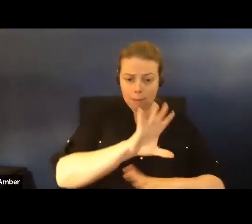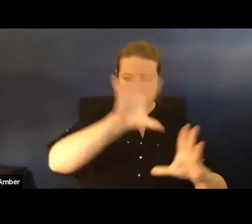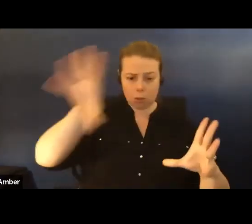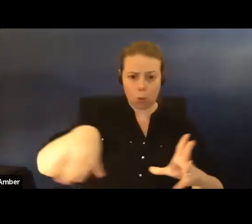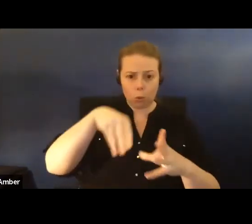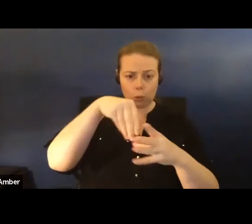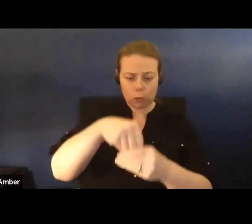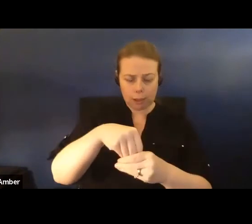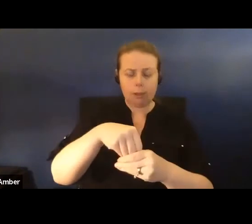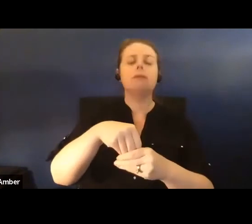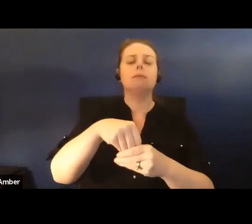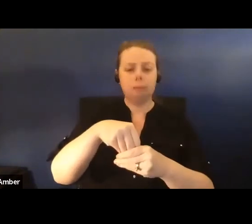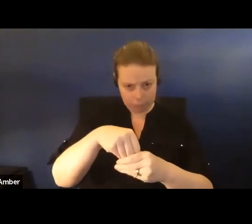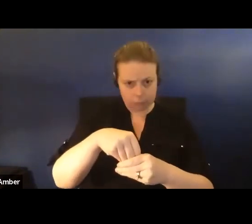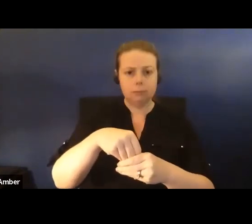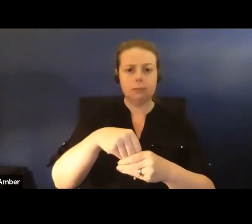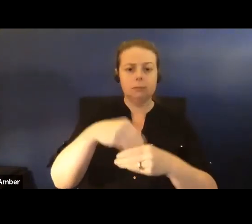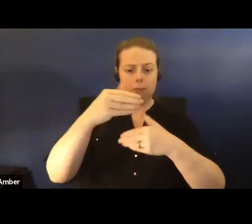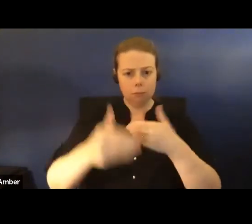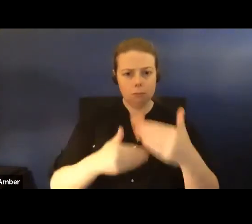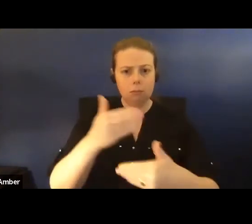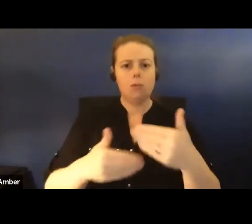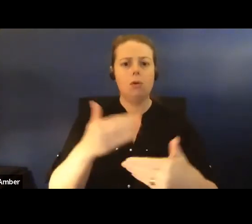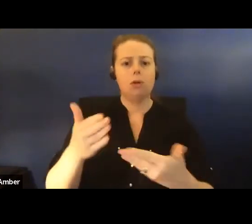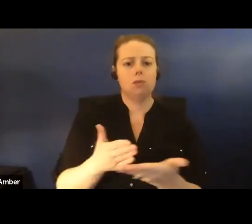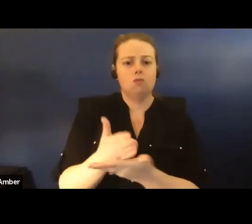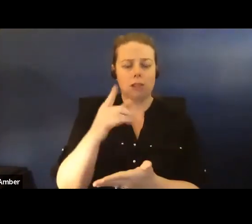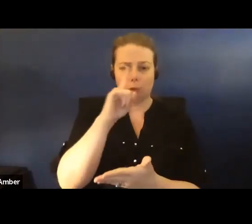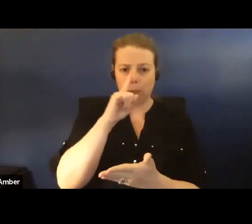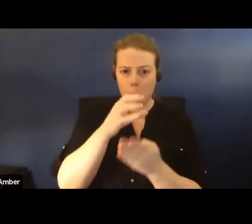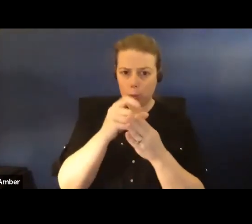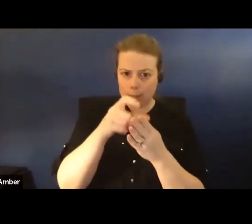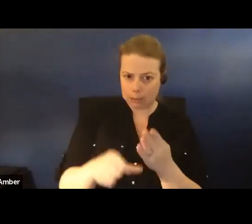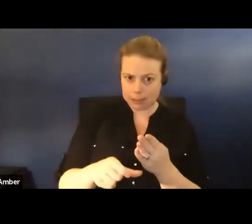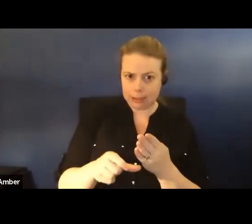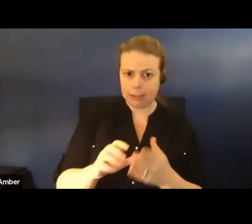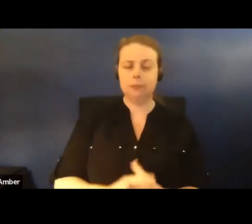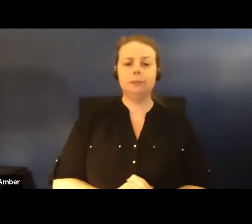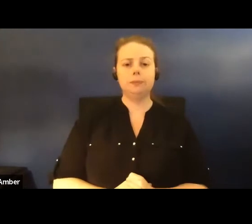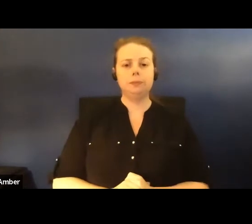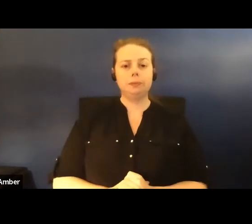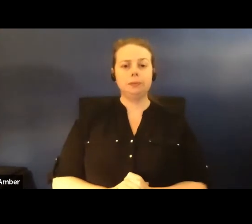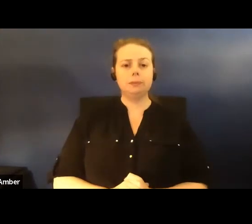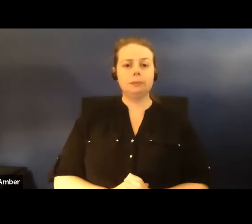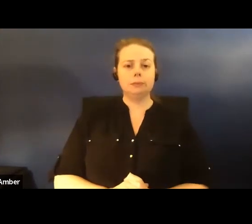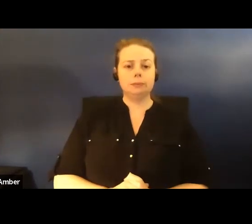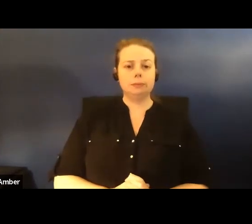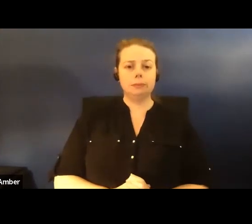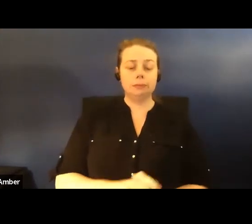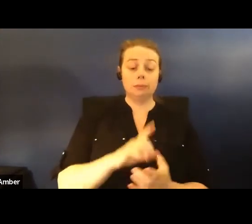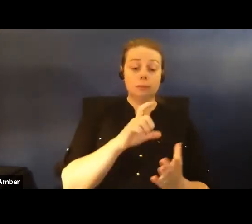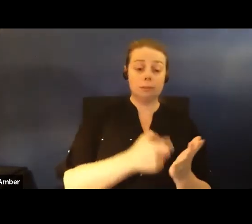taking action to progress the rights of people with disability. The CRPD requires